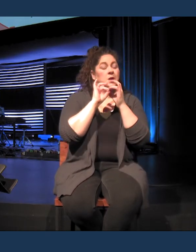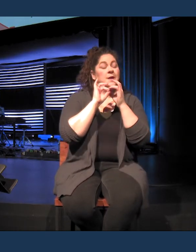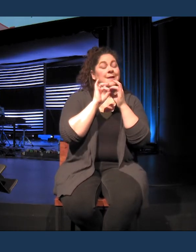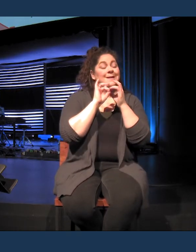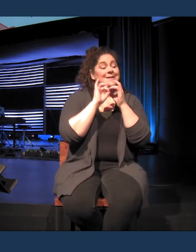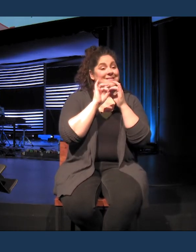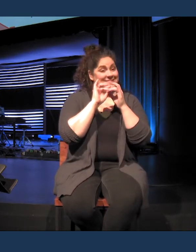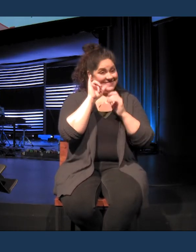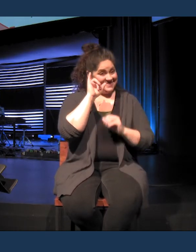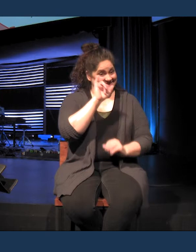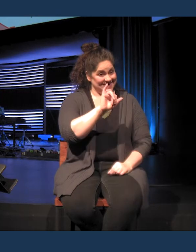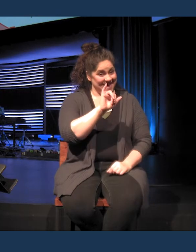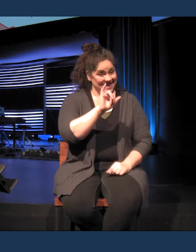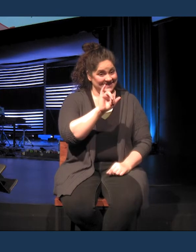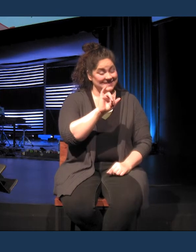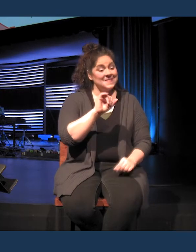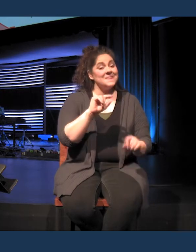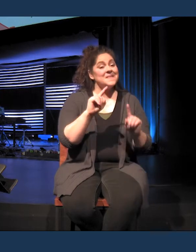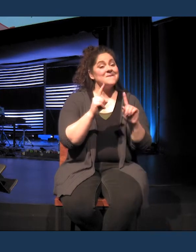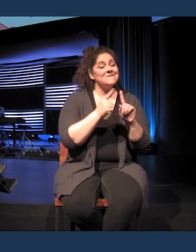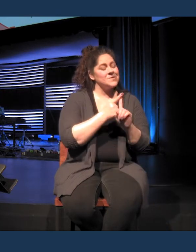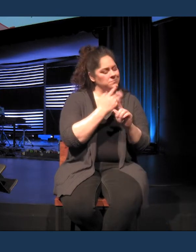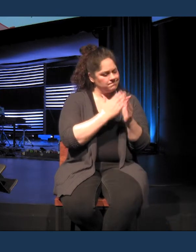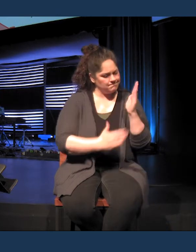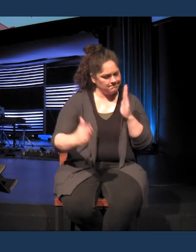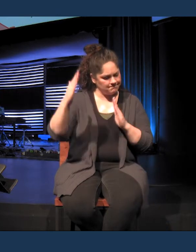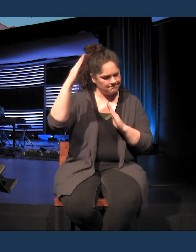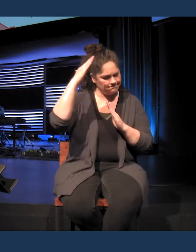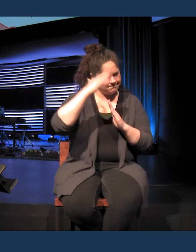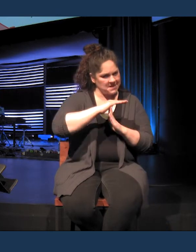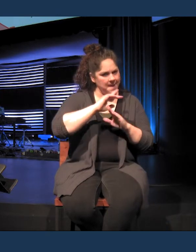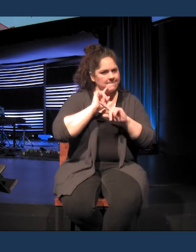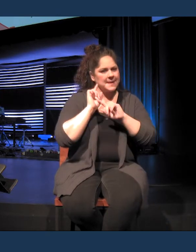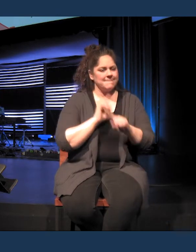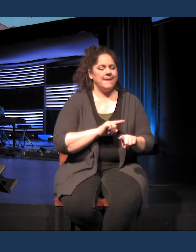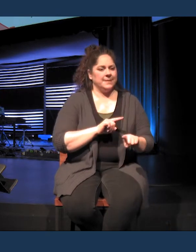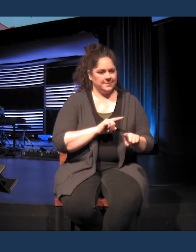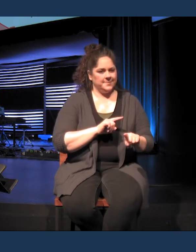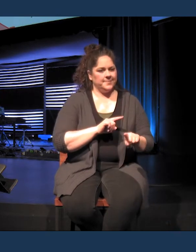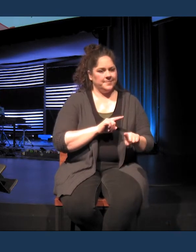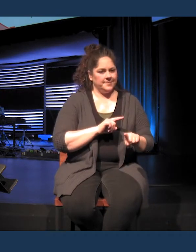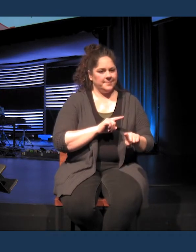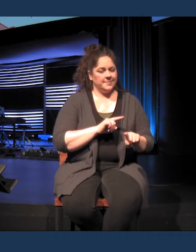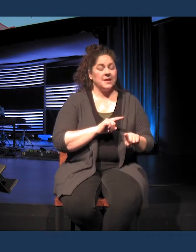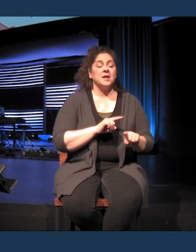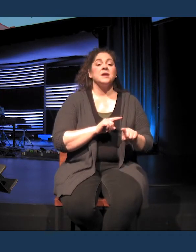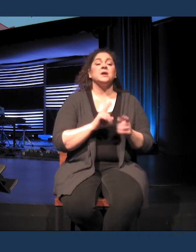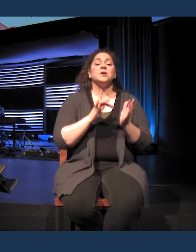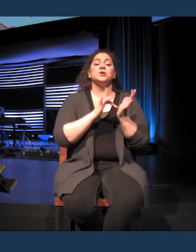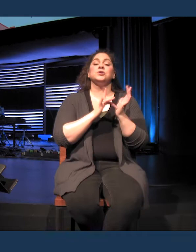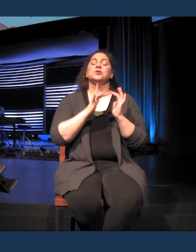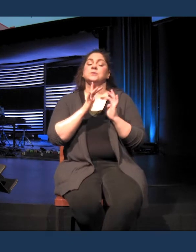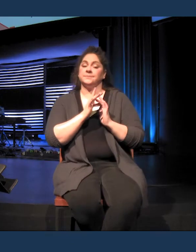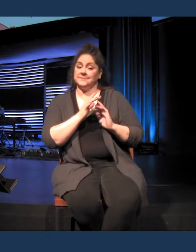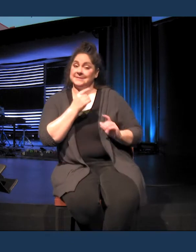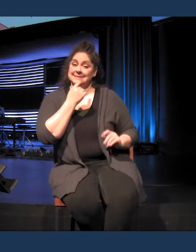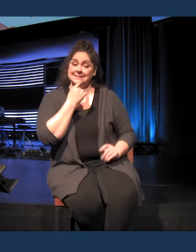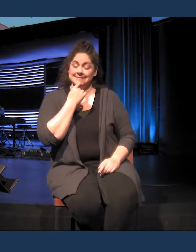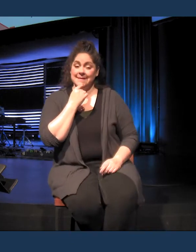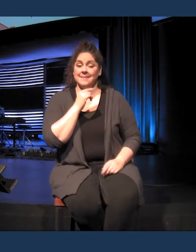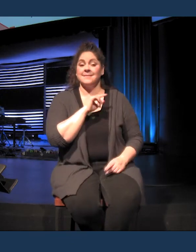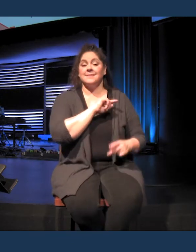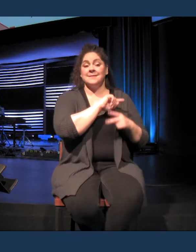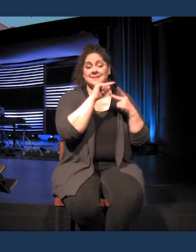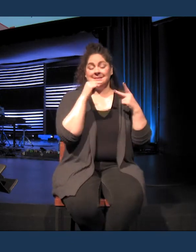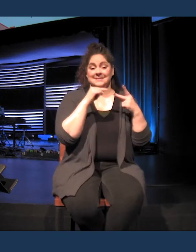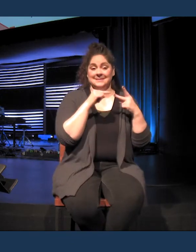This is the first and greatest commandment. Then Jesus took a step further and he said, a second